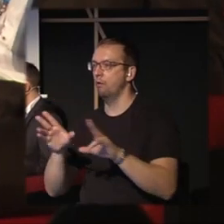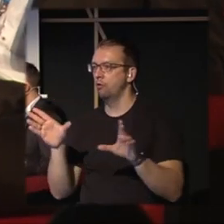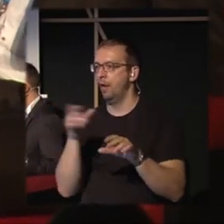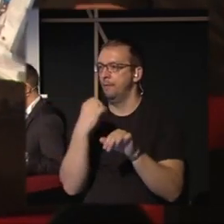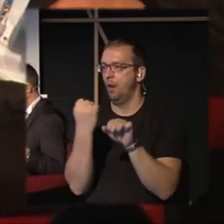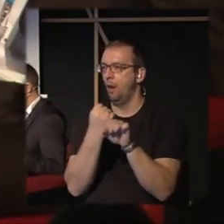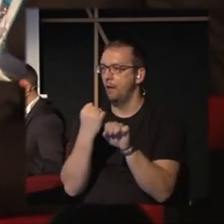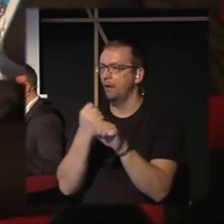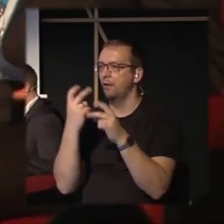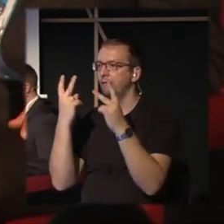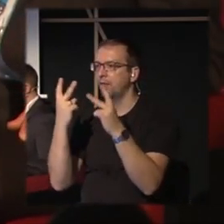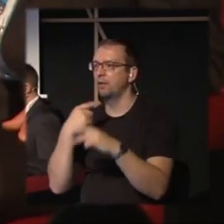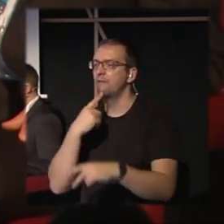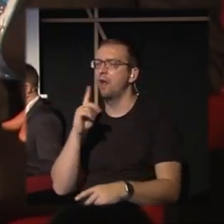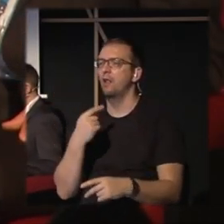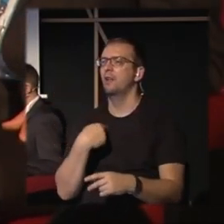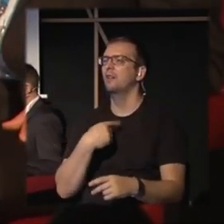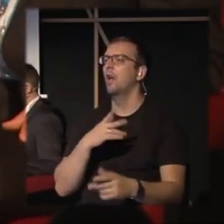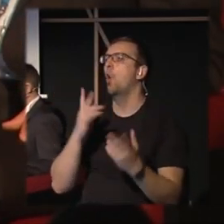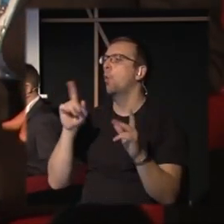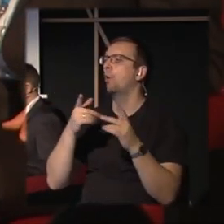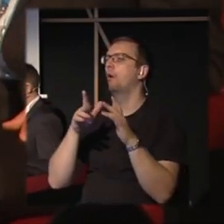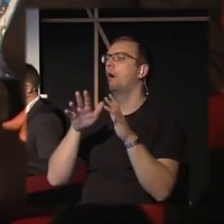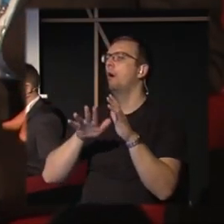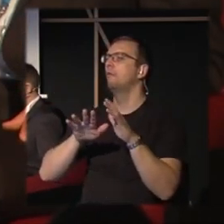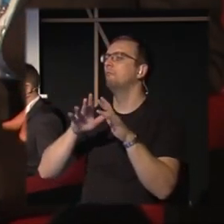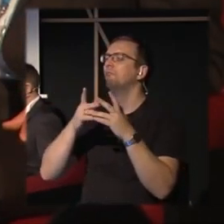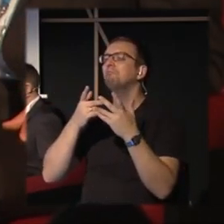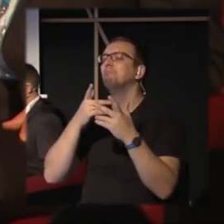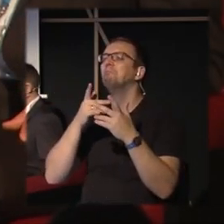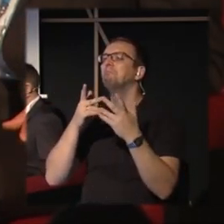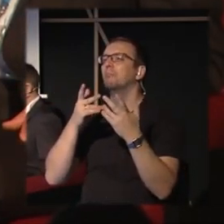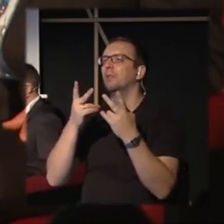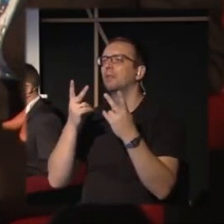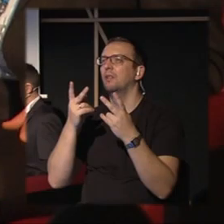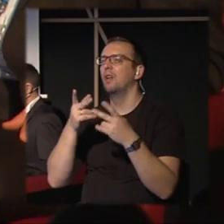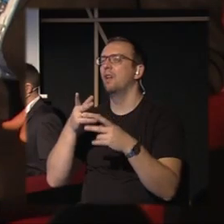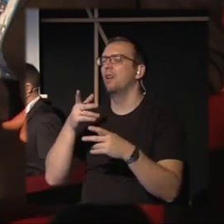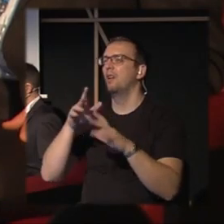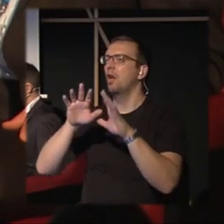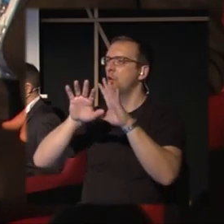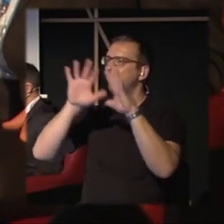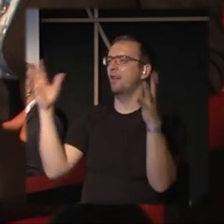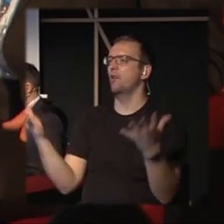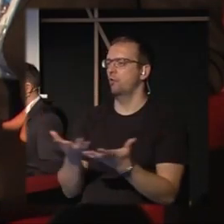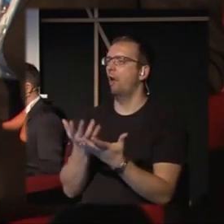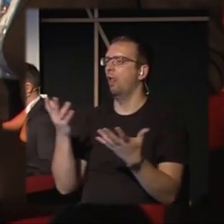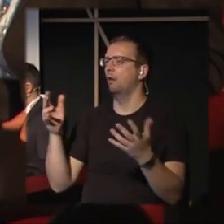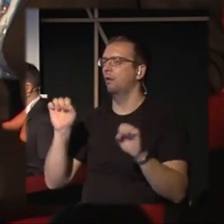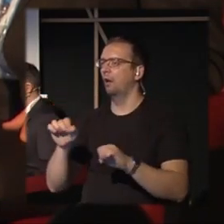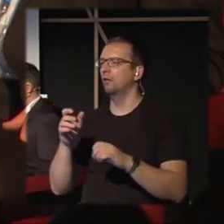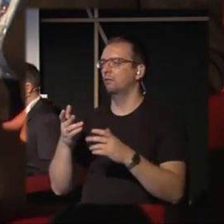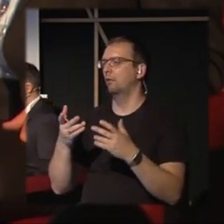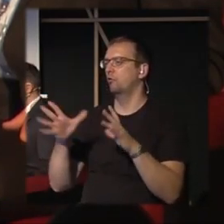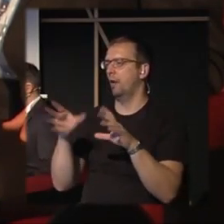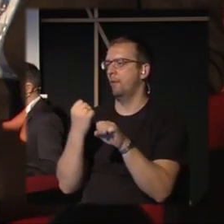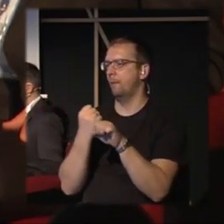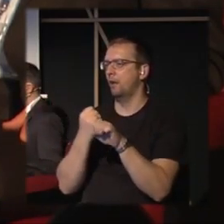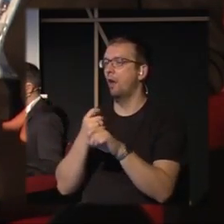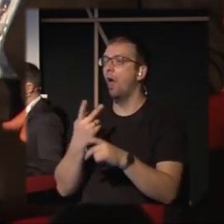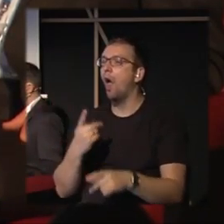them are not well informed about are they able to come to attend a football match, stadium access,